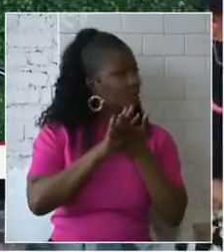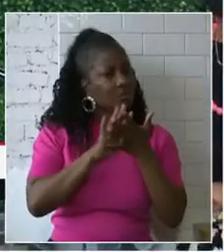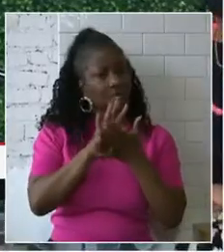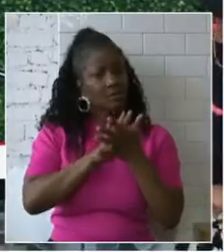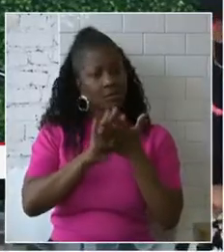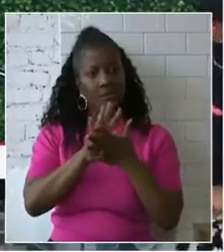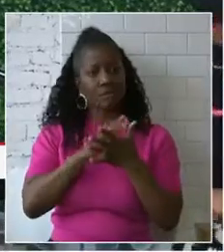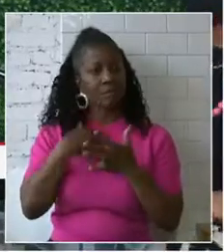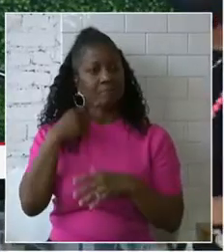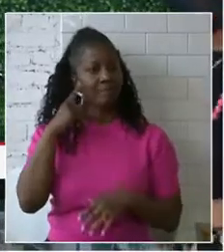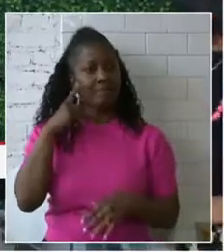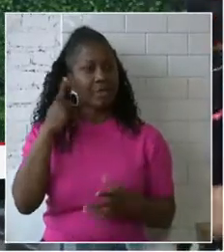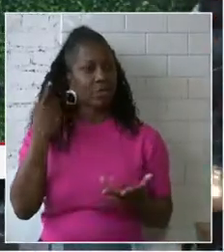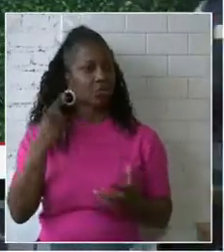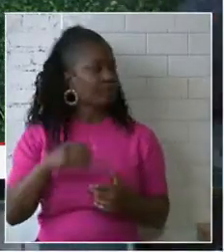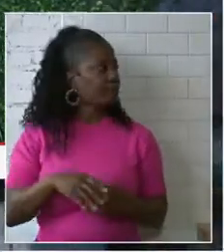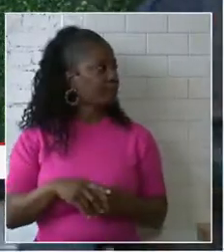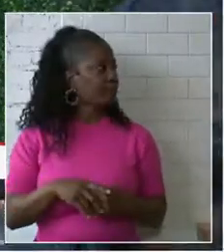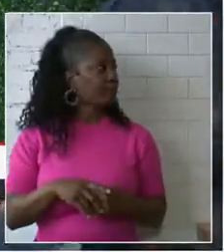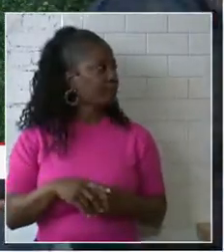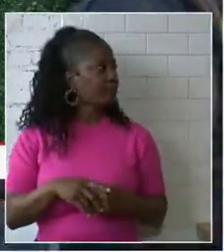I'm sorry, I didn't hear that.